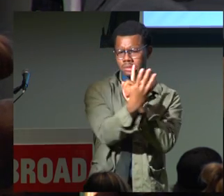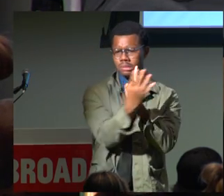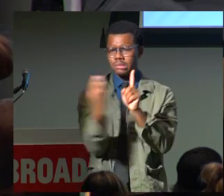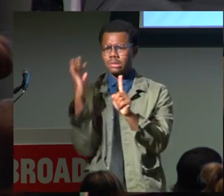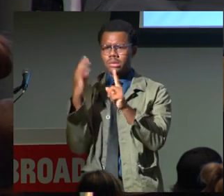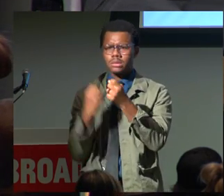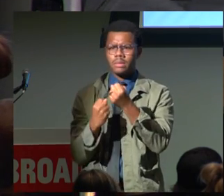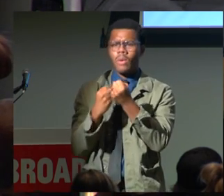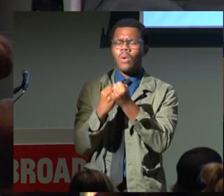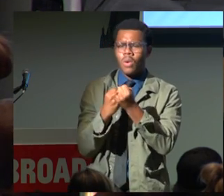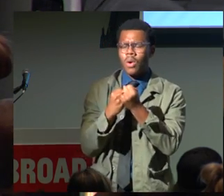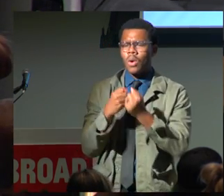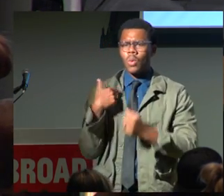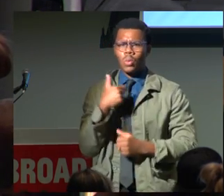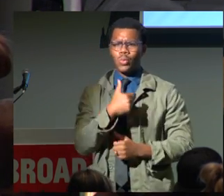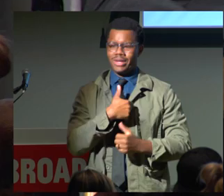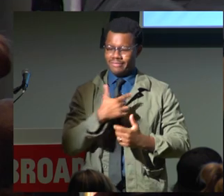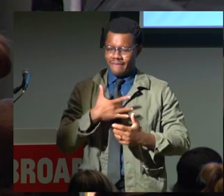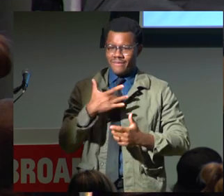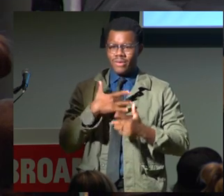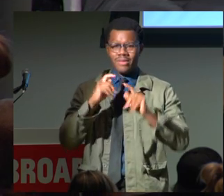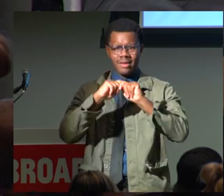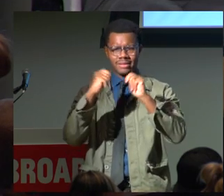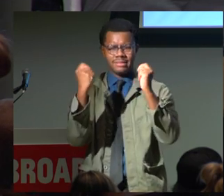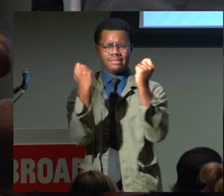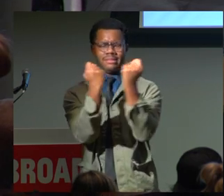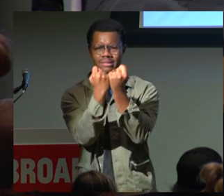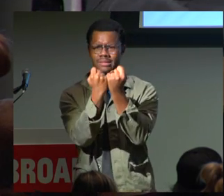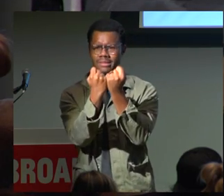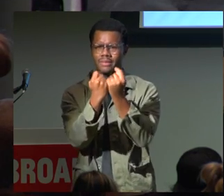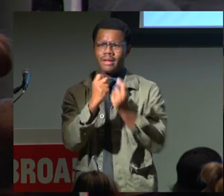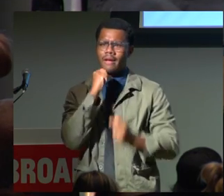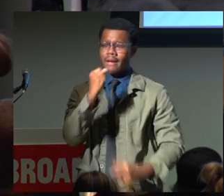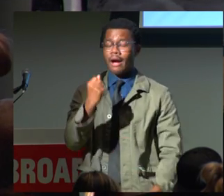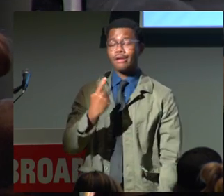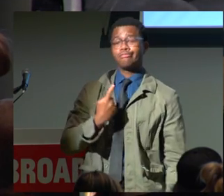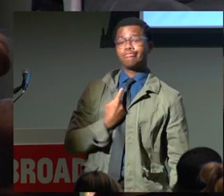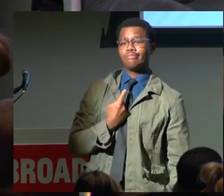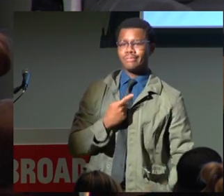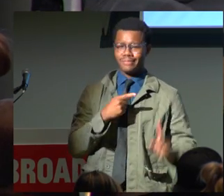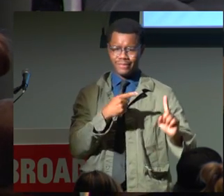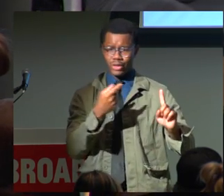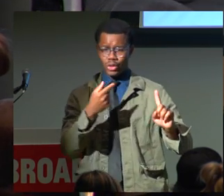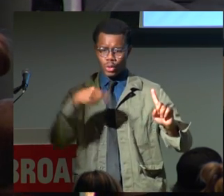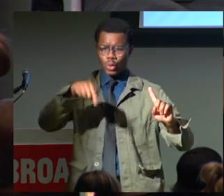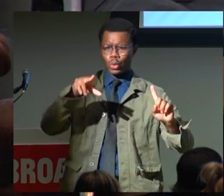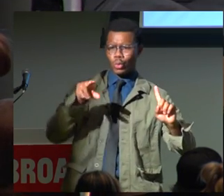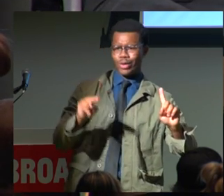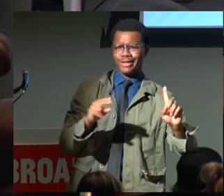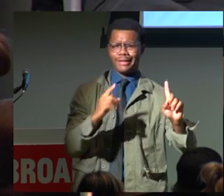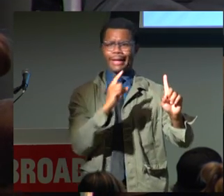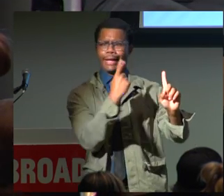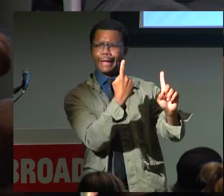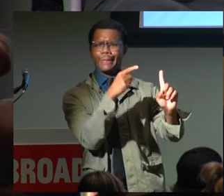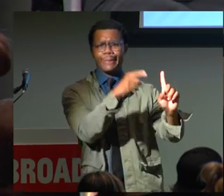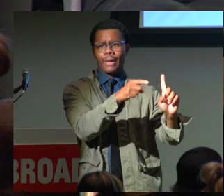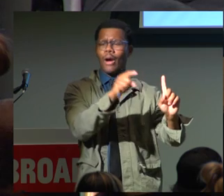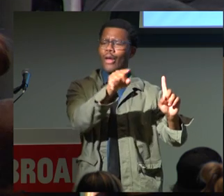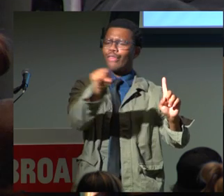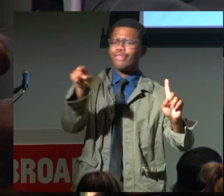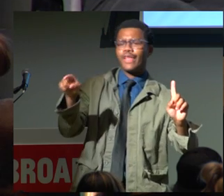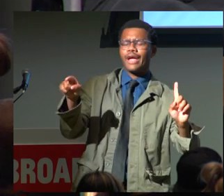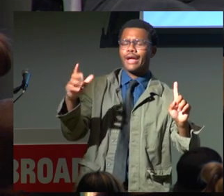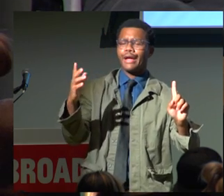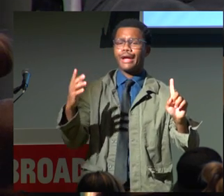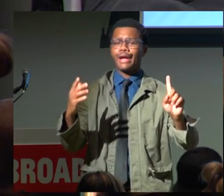see our working with the galleries as a team. Quinn doesn't see it as him and the gallery and he's the star. He looks at it like him and